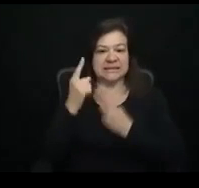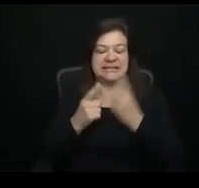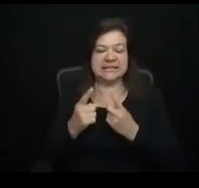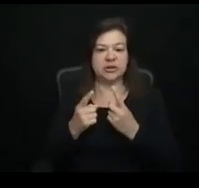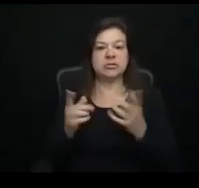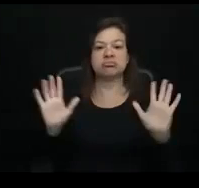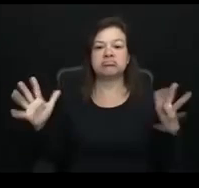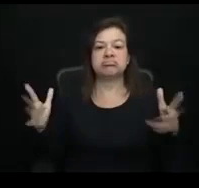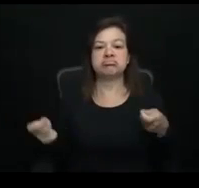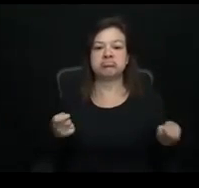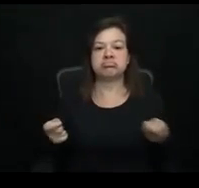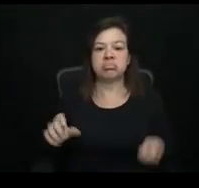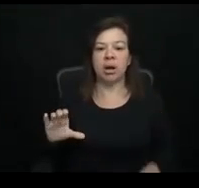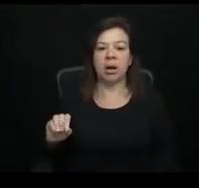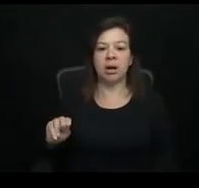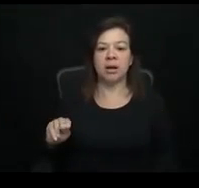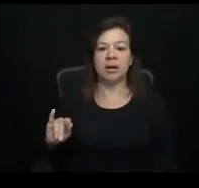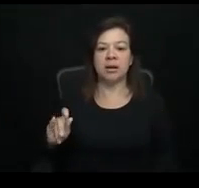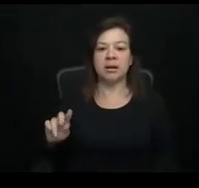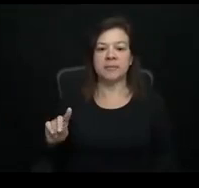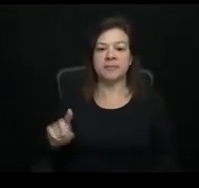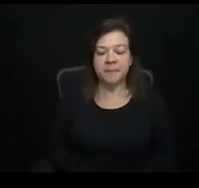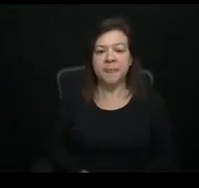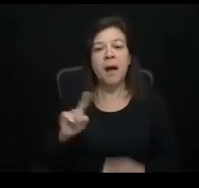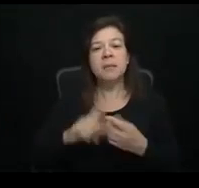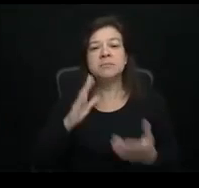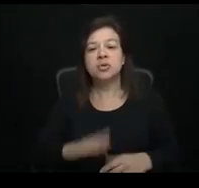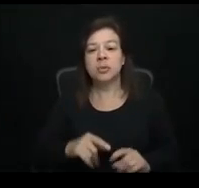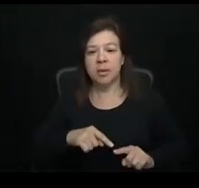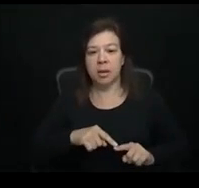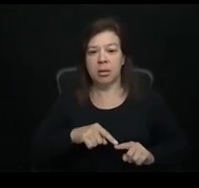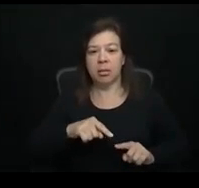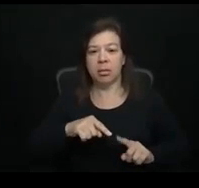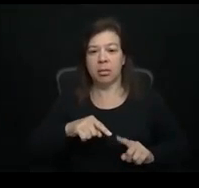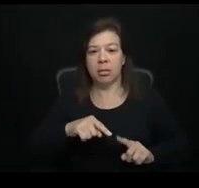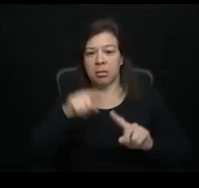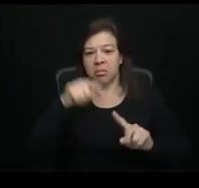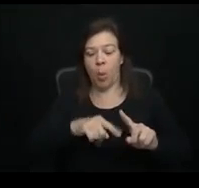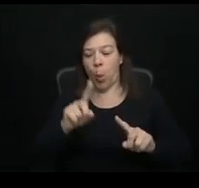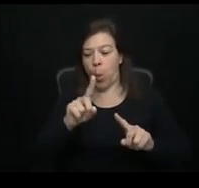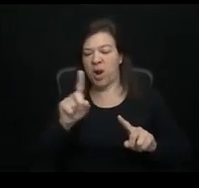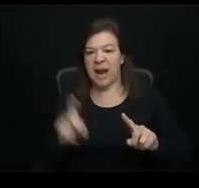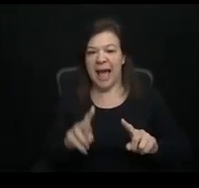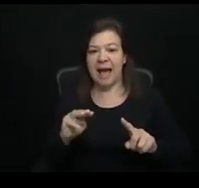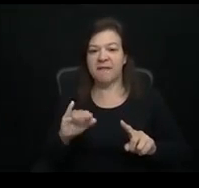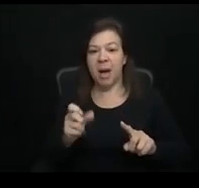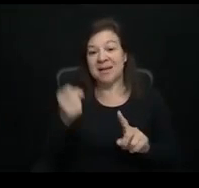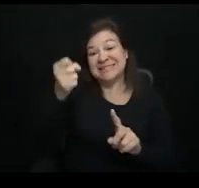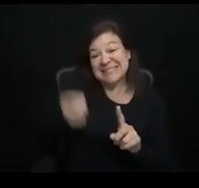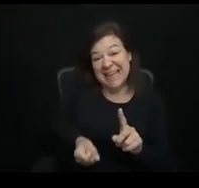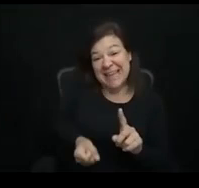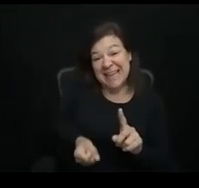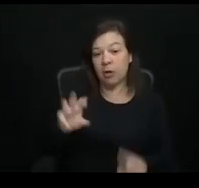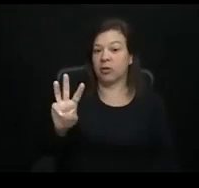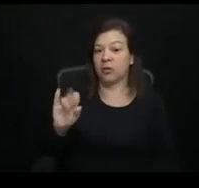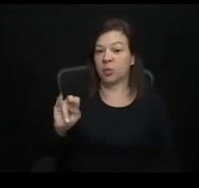to probably a mile or two, maybe a mile and a half south of Windy Point. And beyond